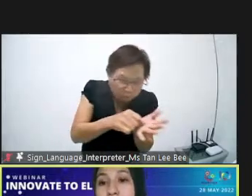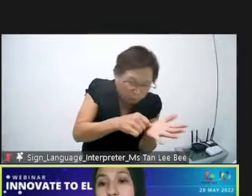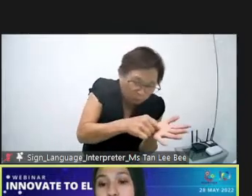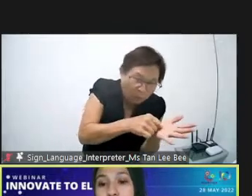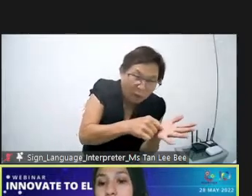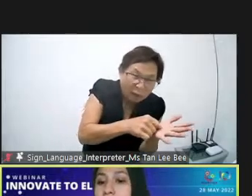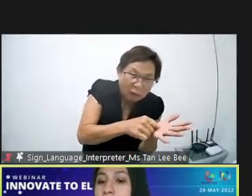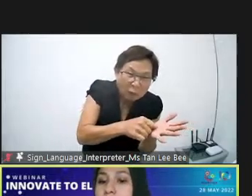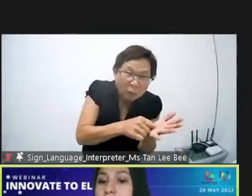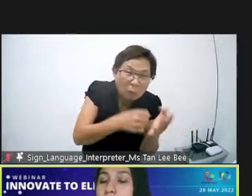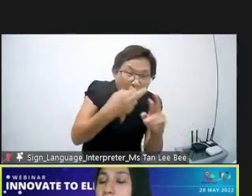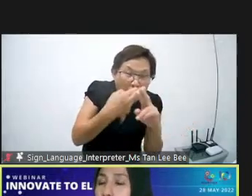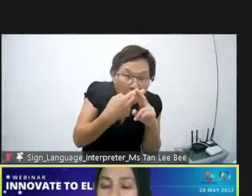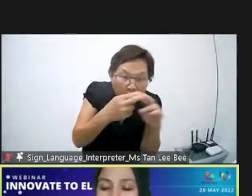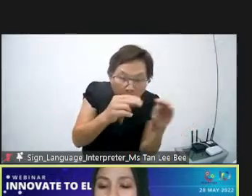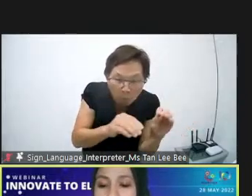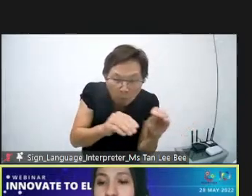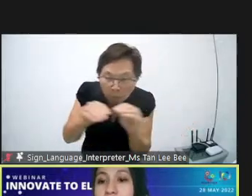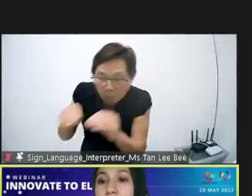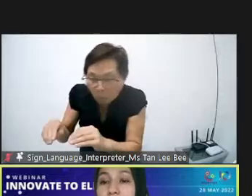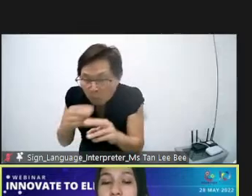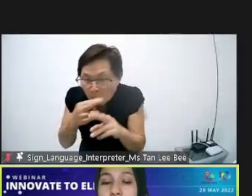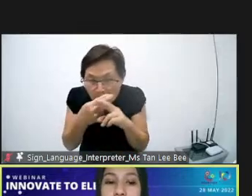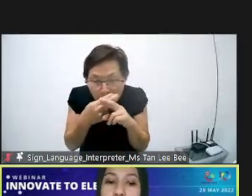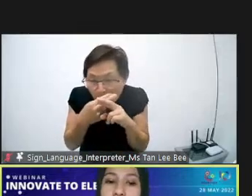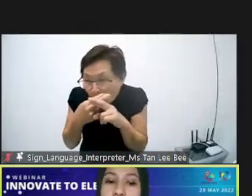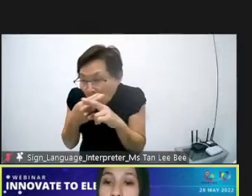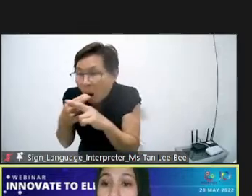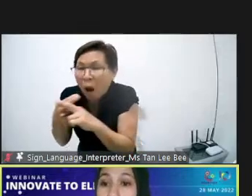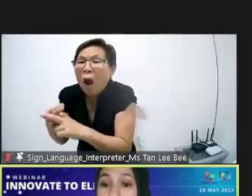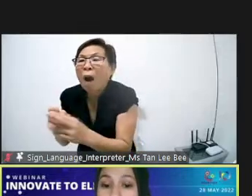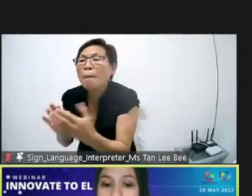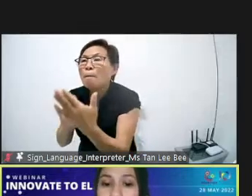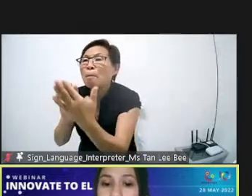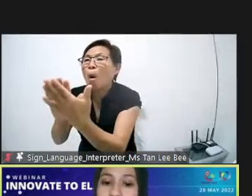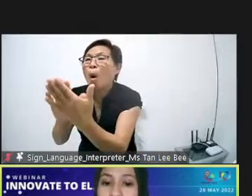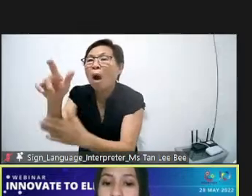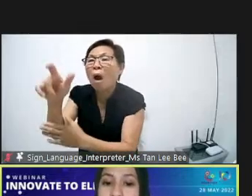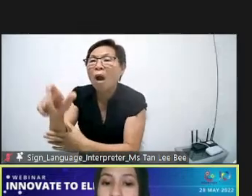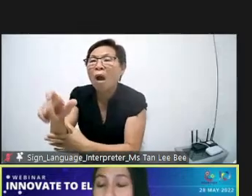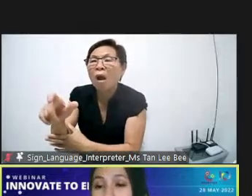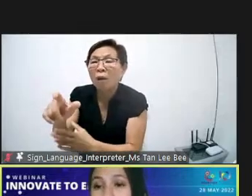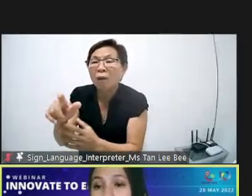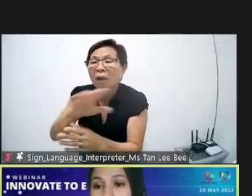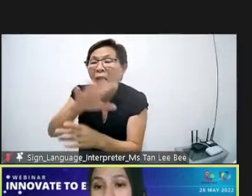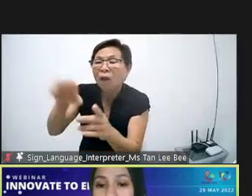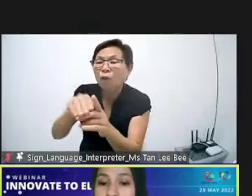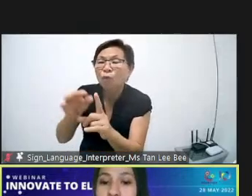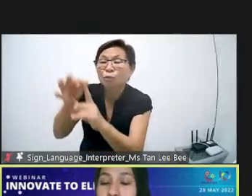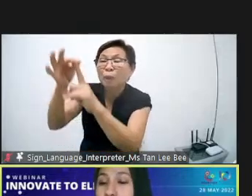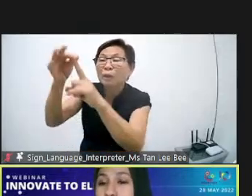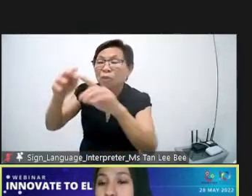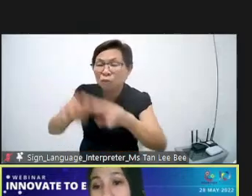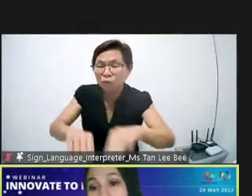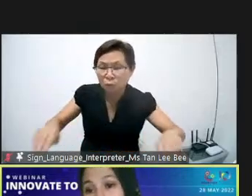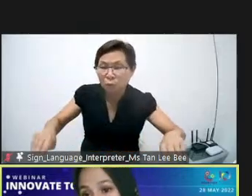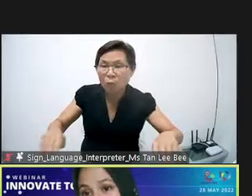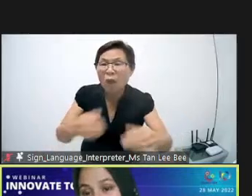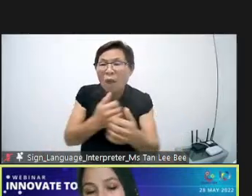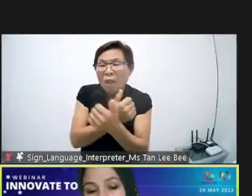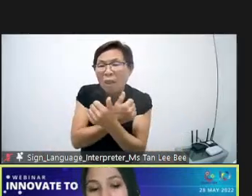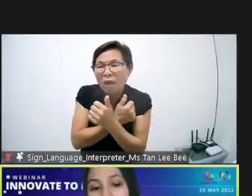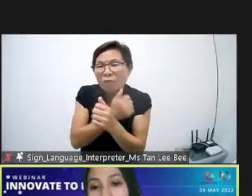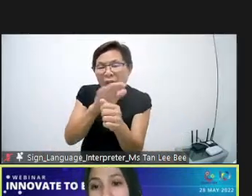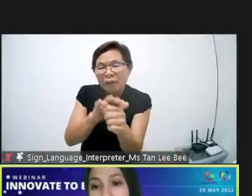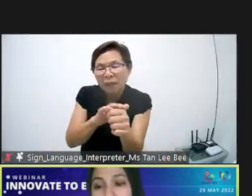massive and can approach anyone, include my special student that love and care